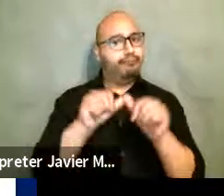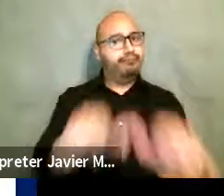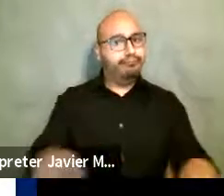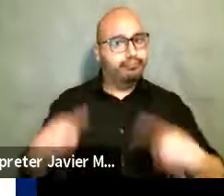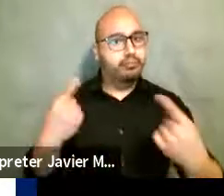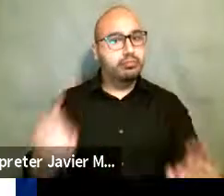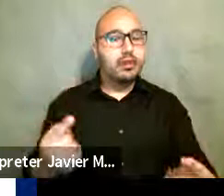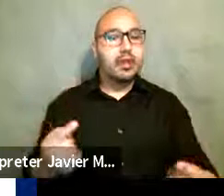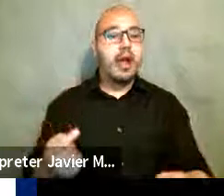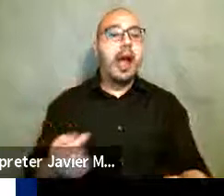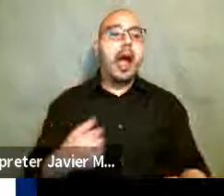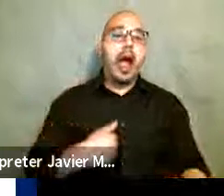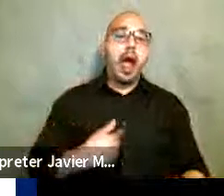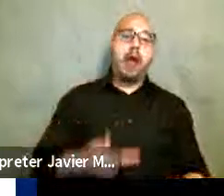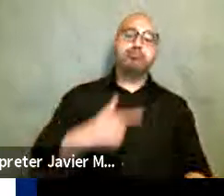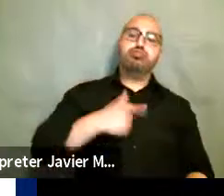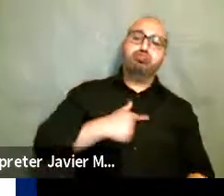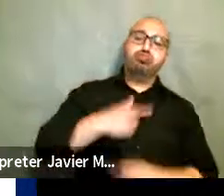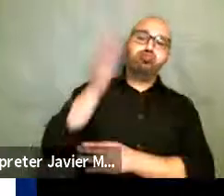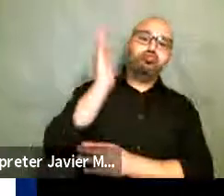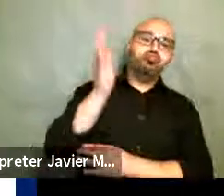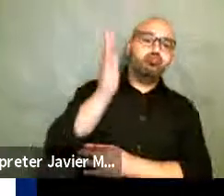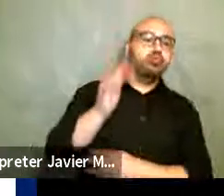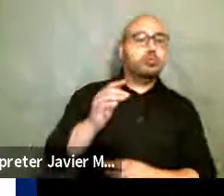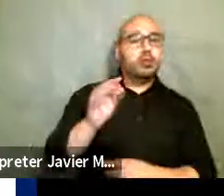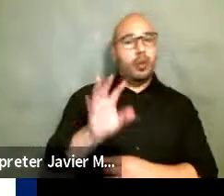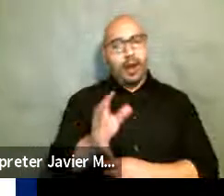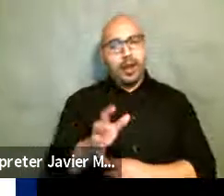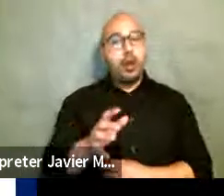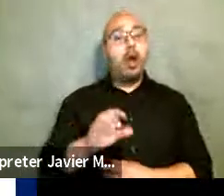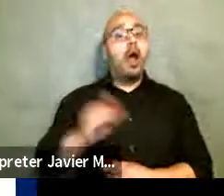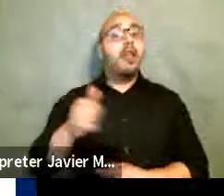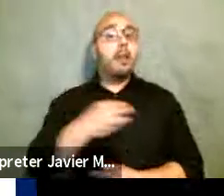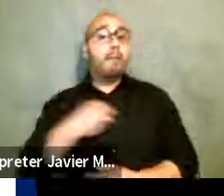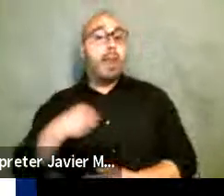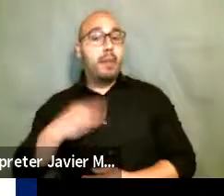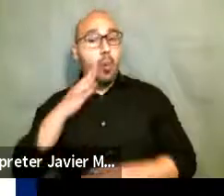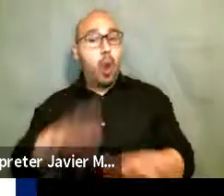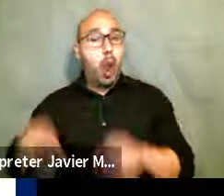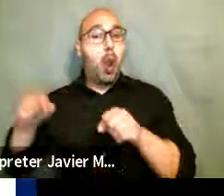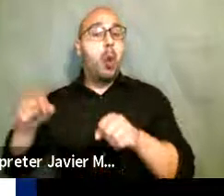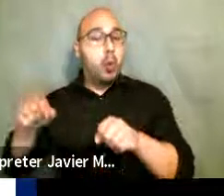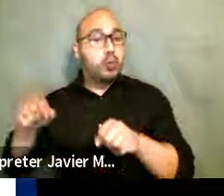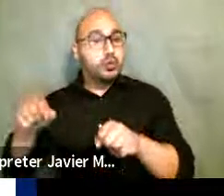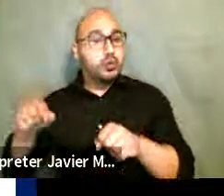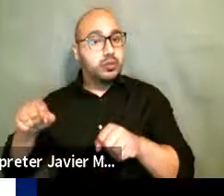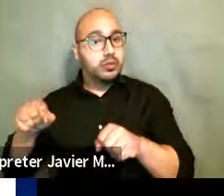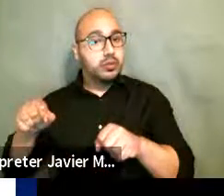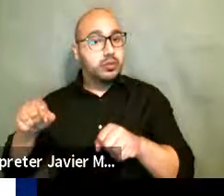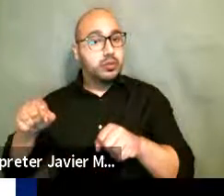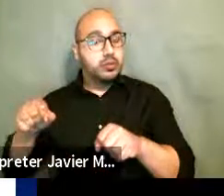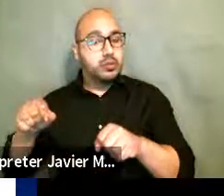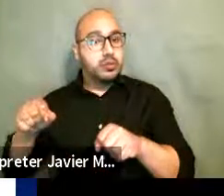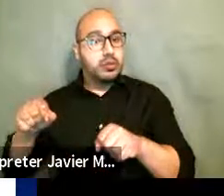I take a turn, other members of our board take a turn to host it, and we get our